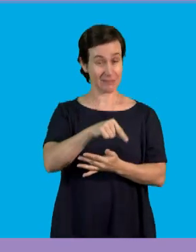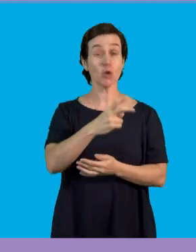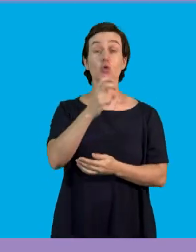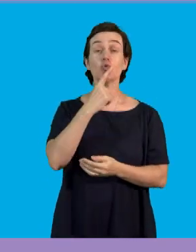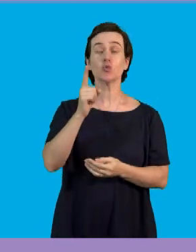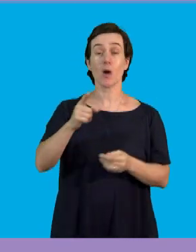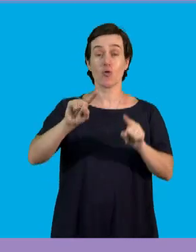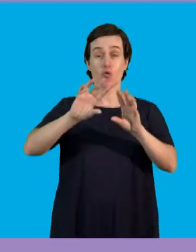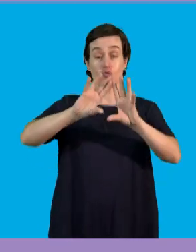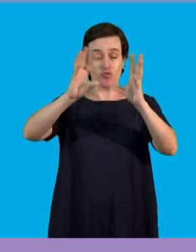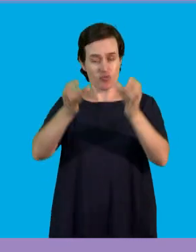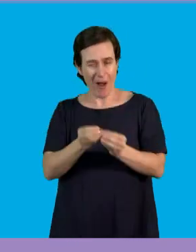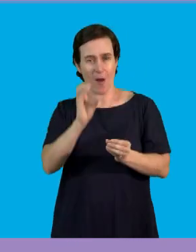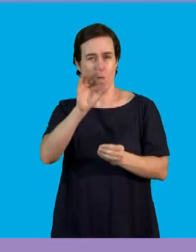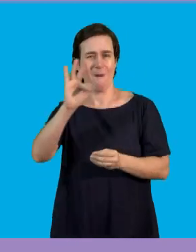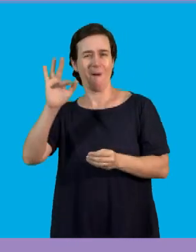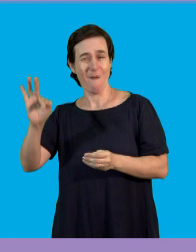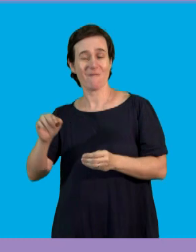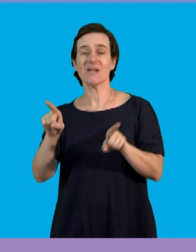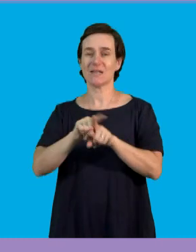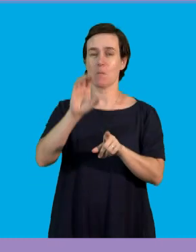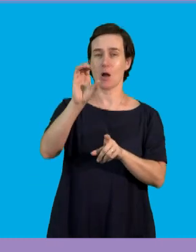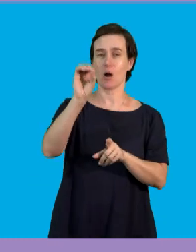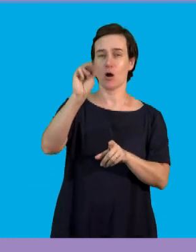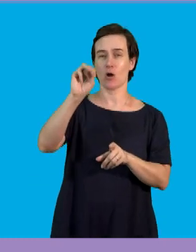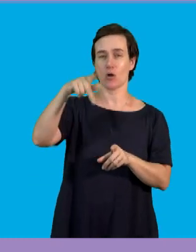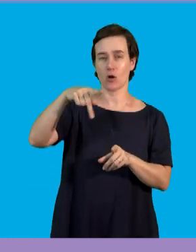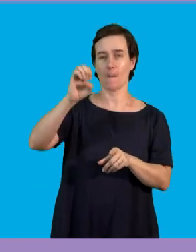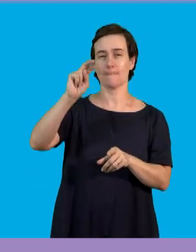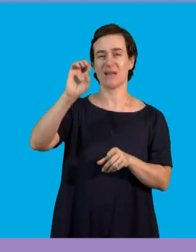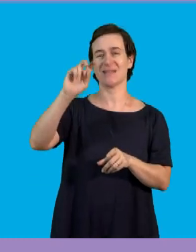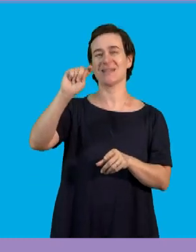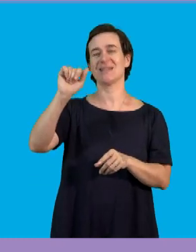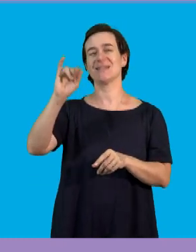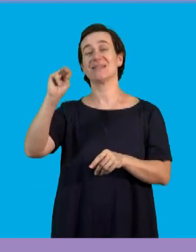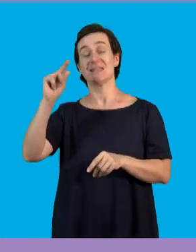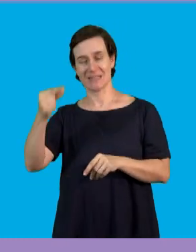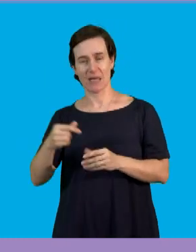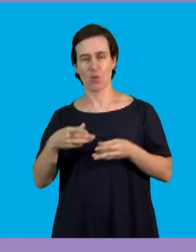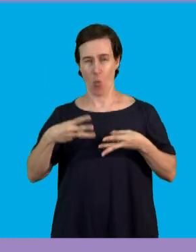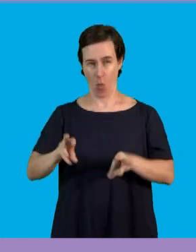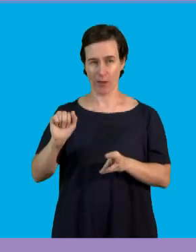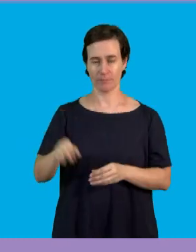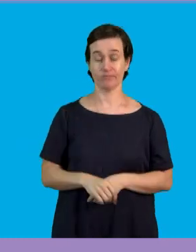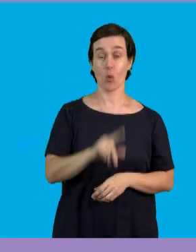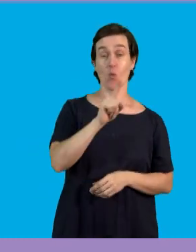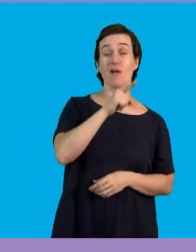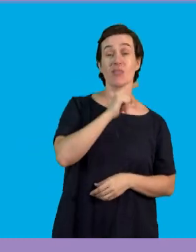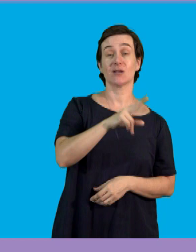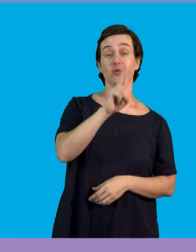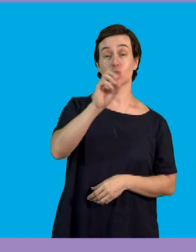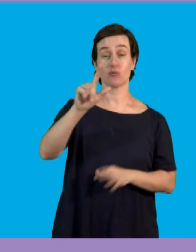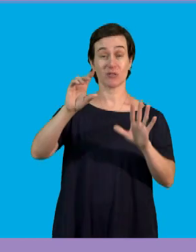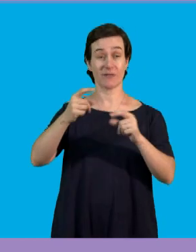following using the rounding off and compensating method. So you are going to calculate